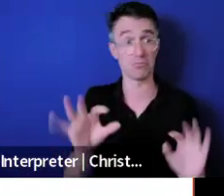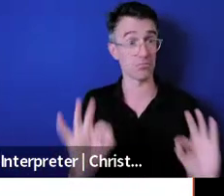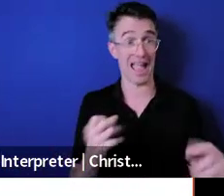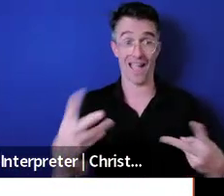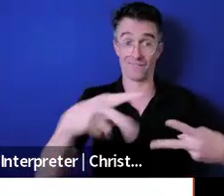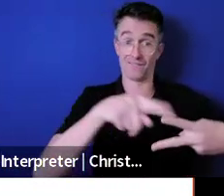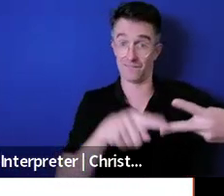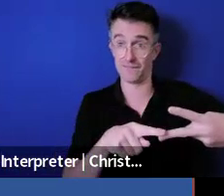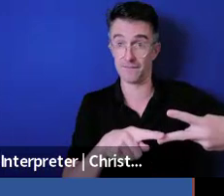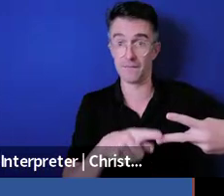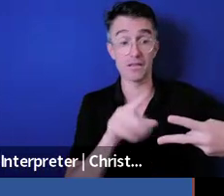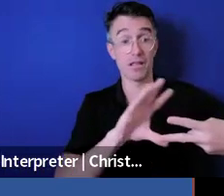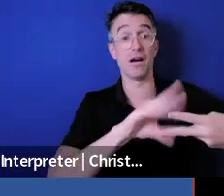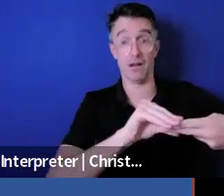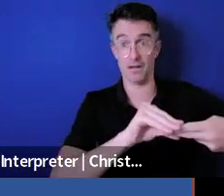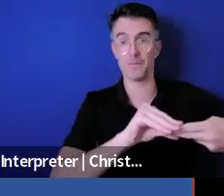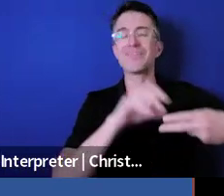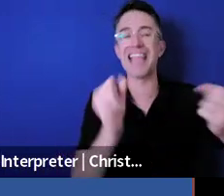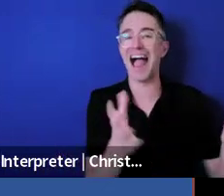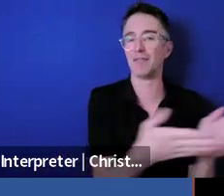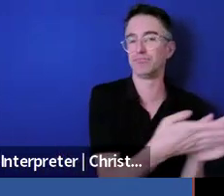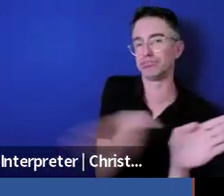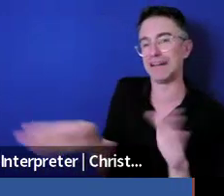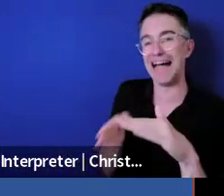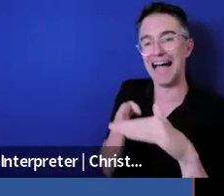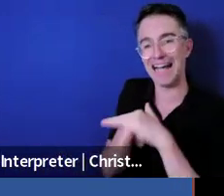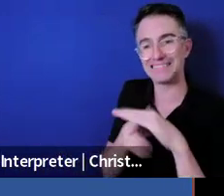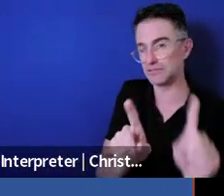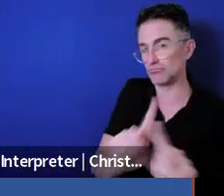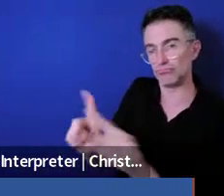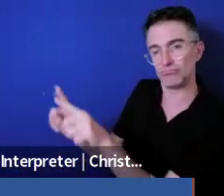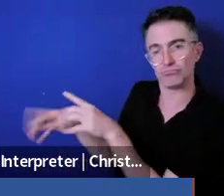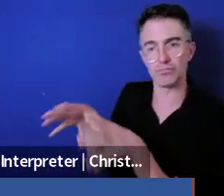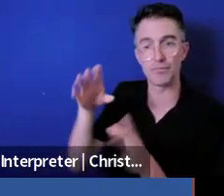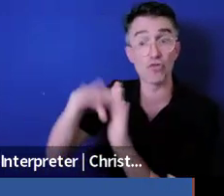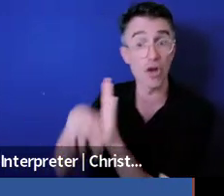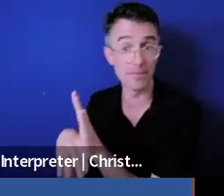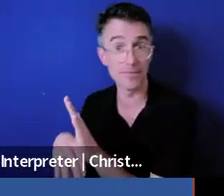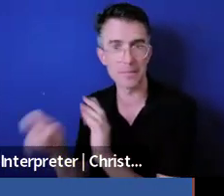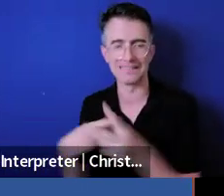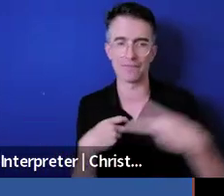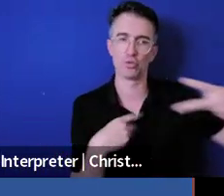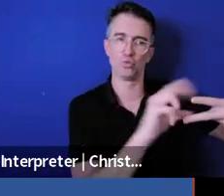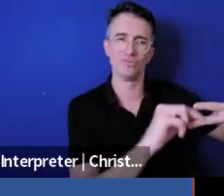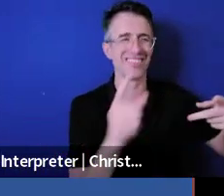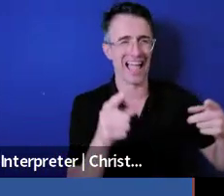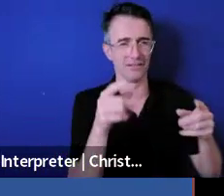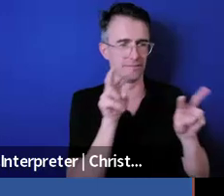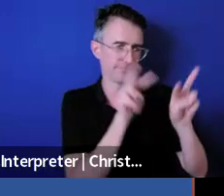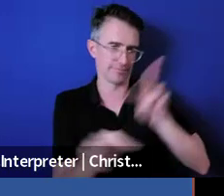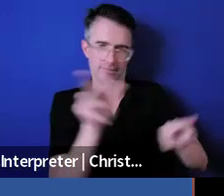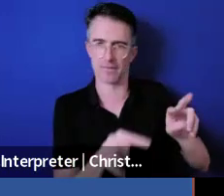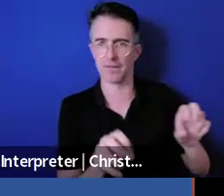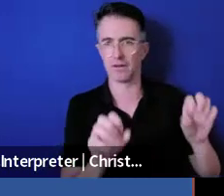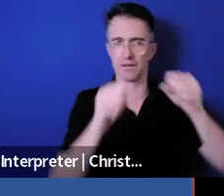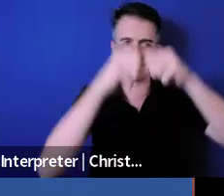the different support that person with disability need. So with all the conversation we had with you and with many colleagues,